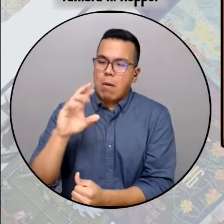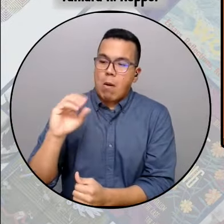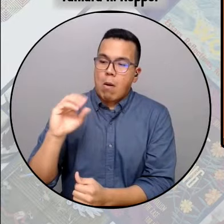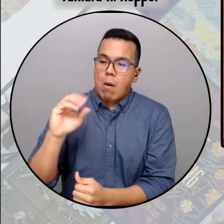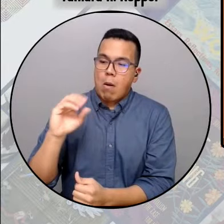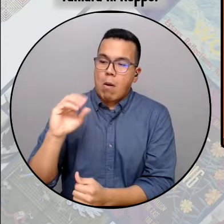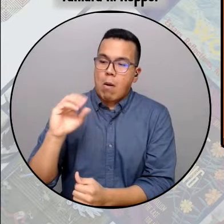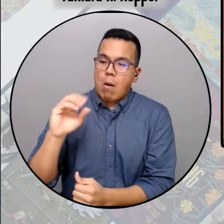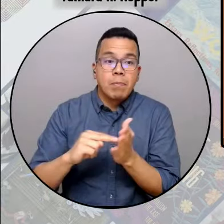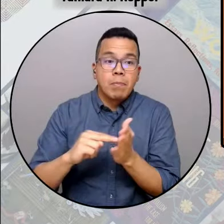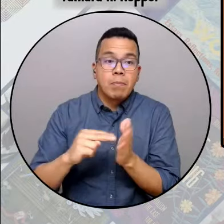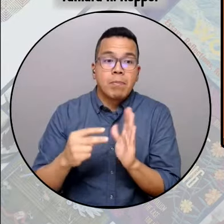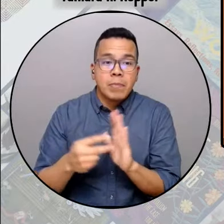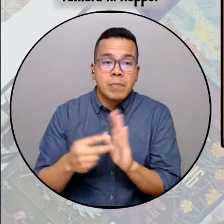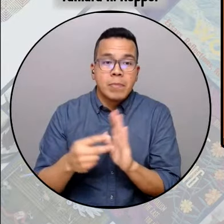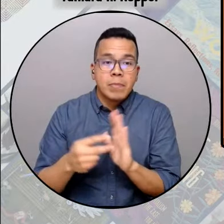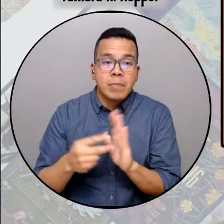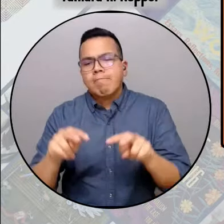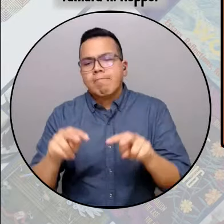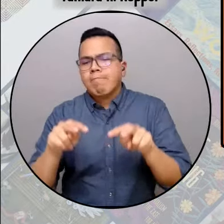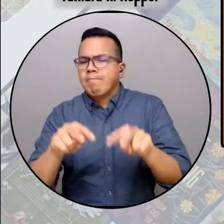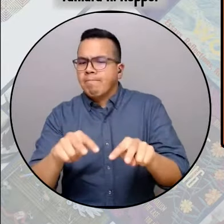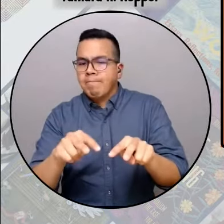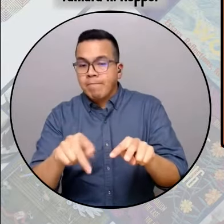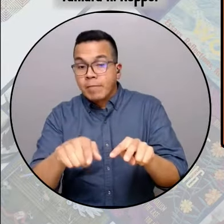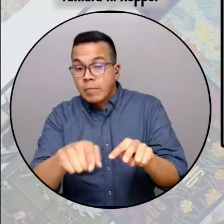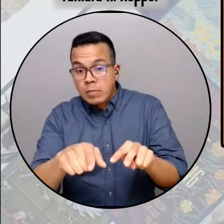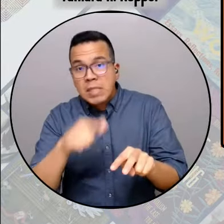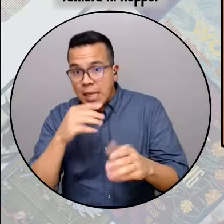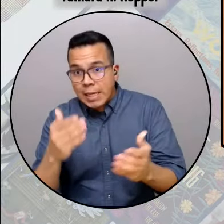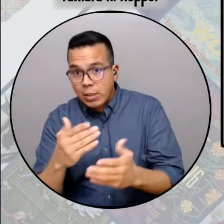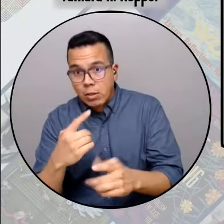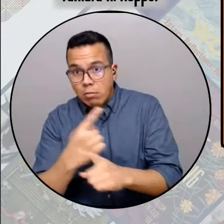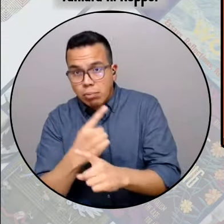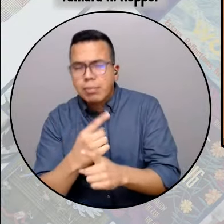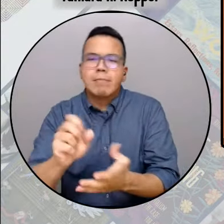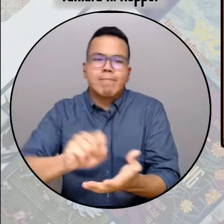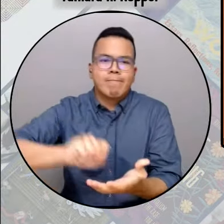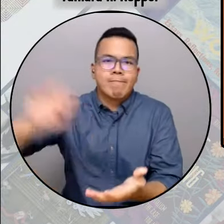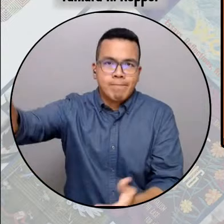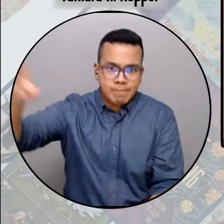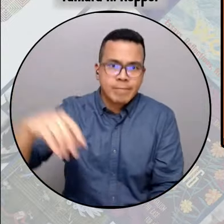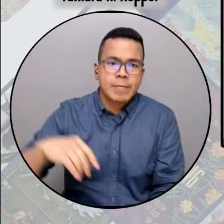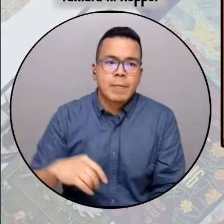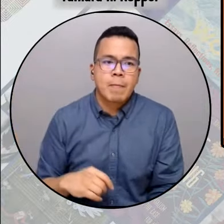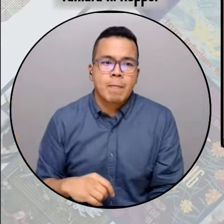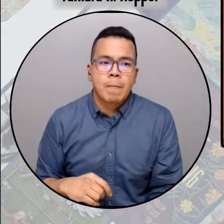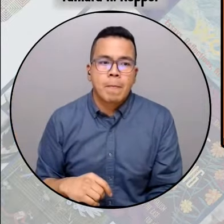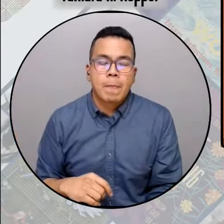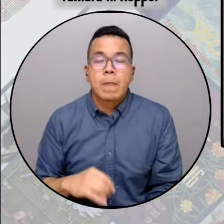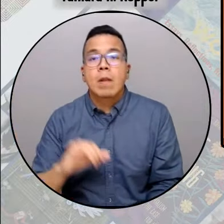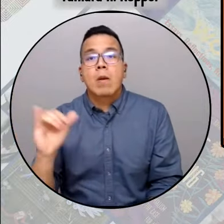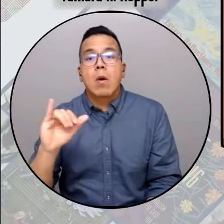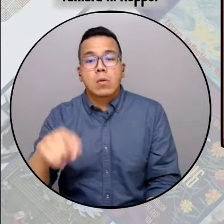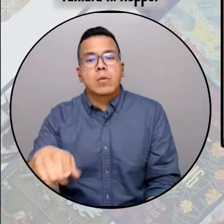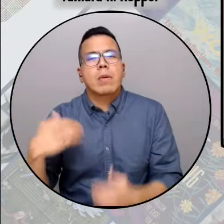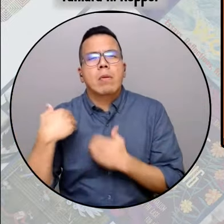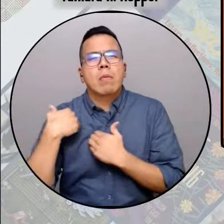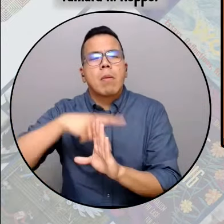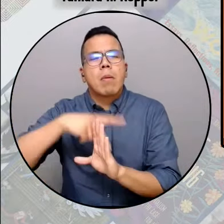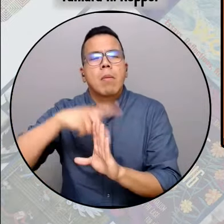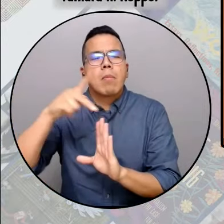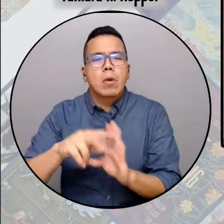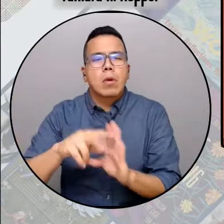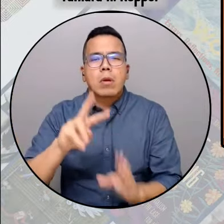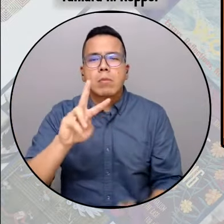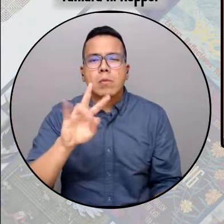looking at data later on in the detention data section. And they're also in charge of the 287G program and